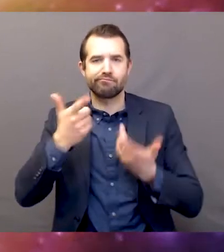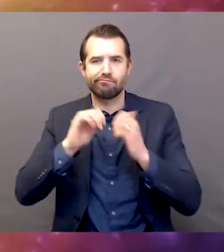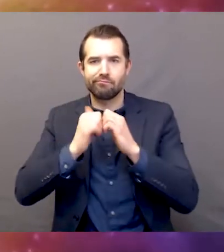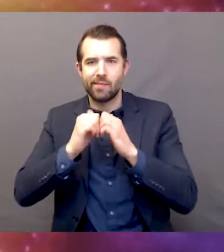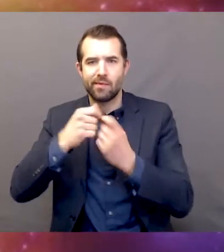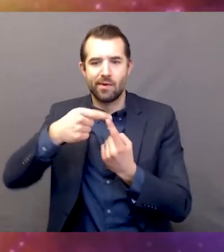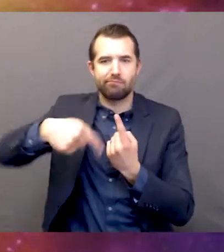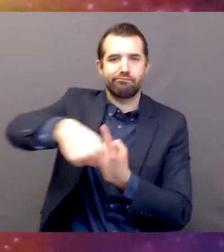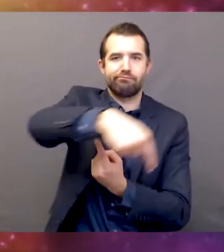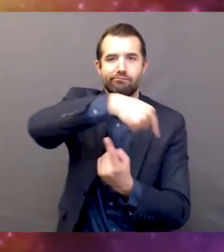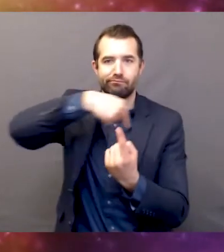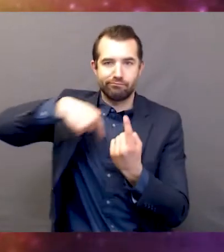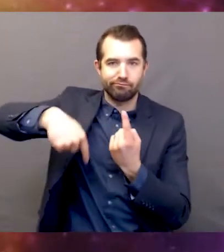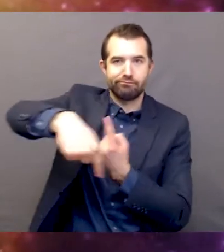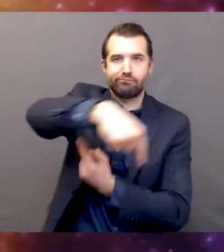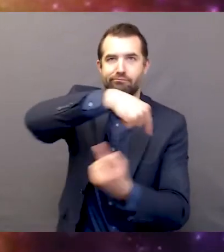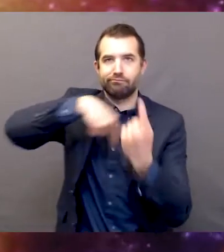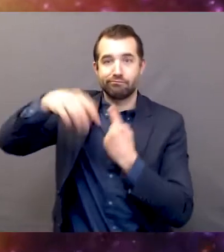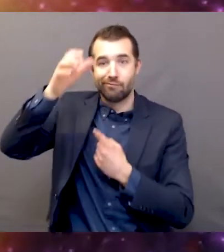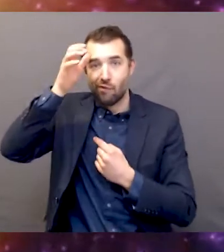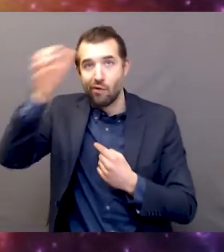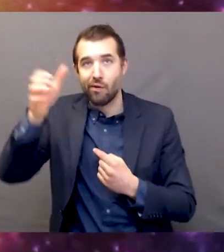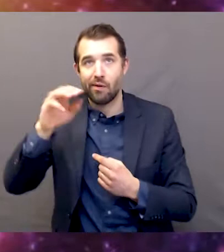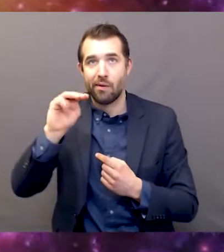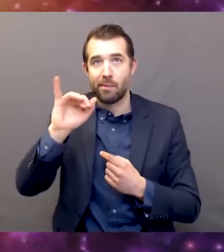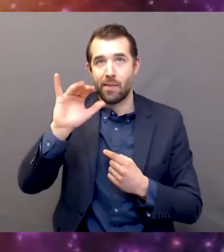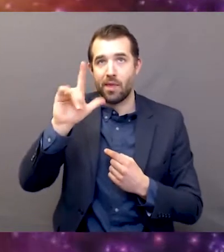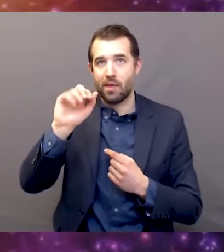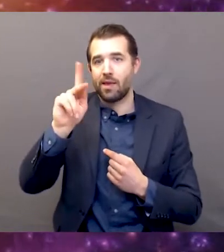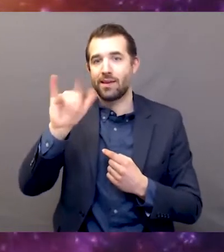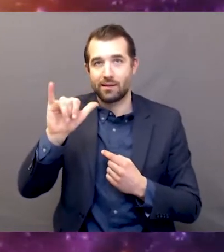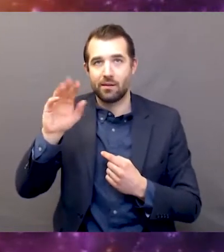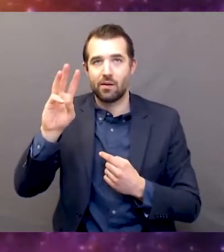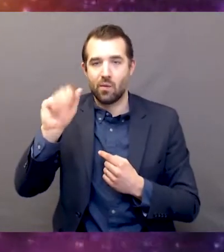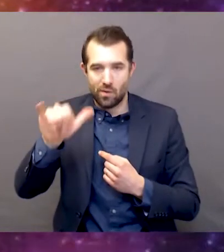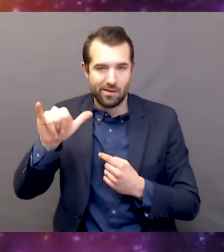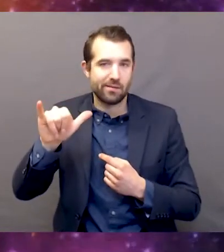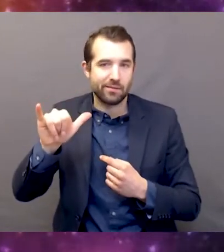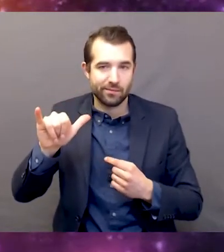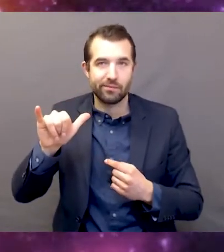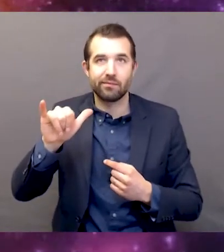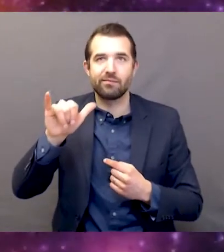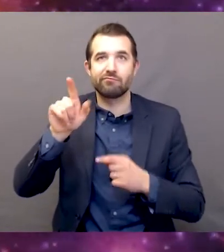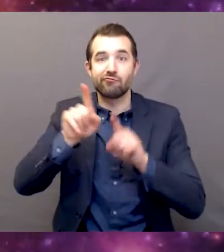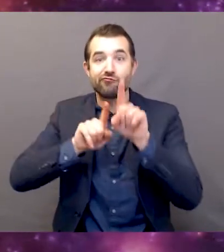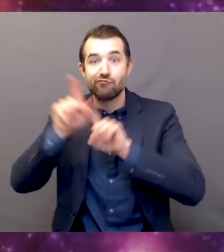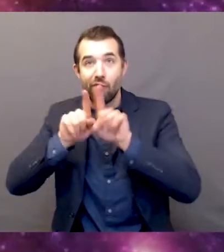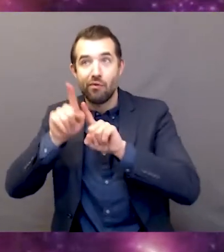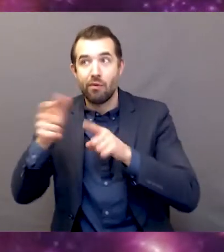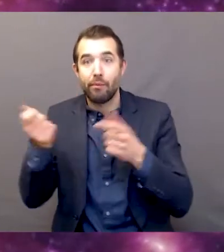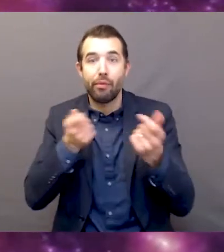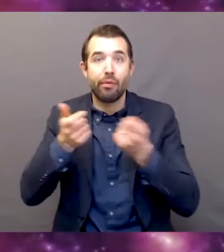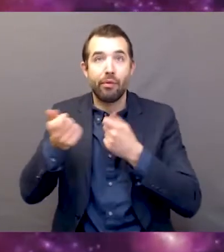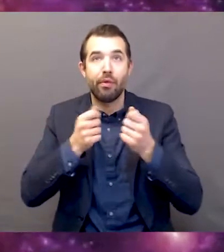supported by rotation. It's like our Milky Way. You see very prominent arms. In the arms especially, there's lots of star formation going